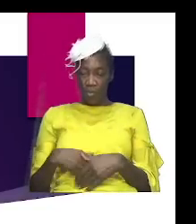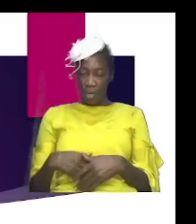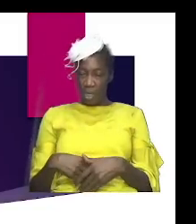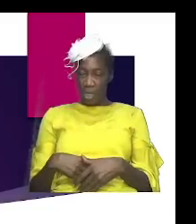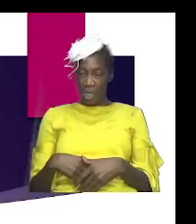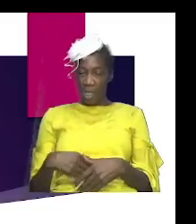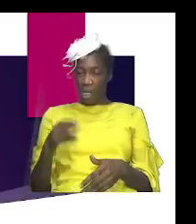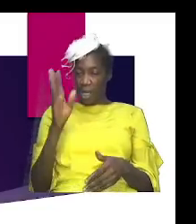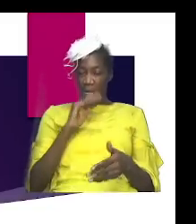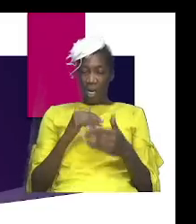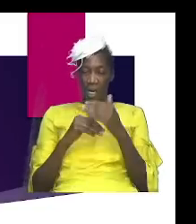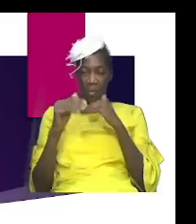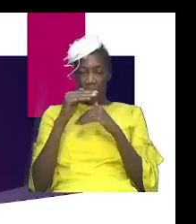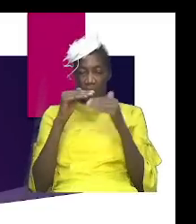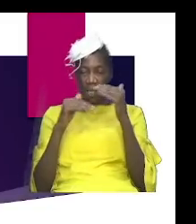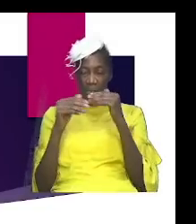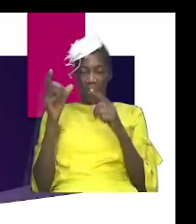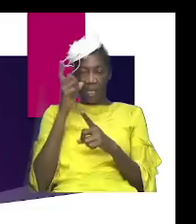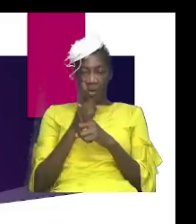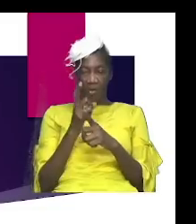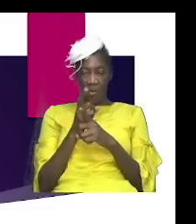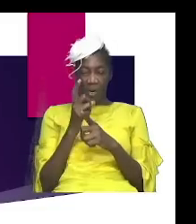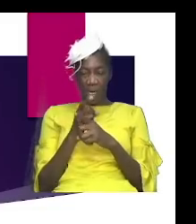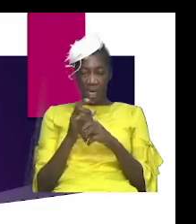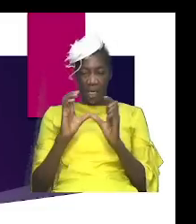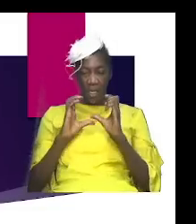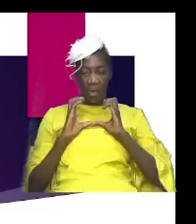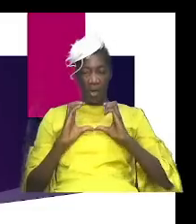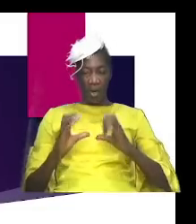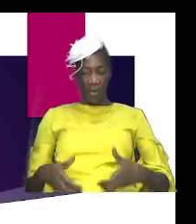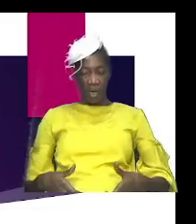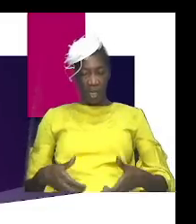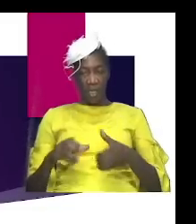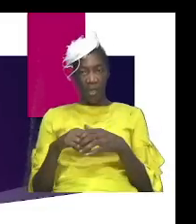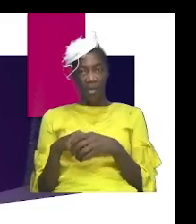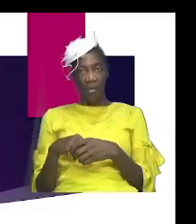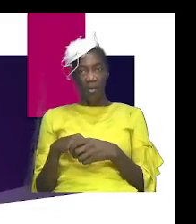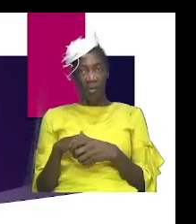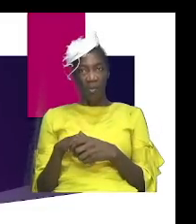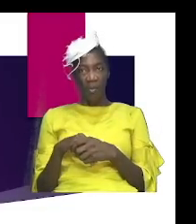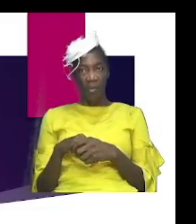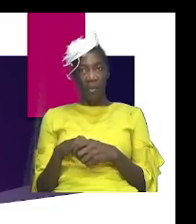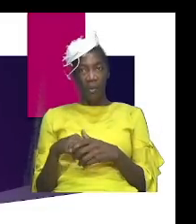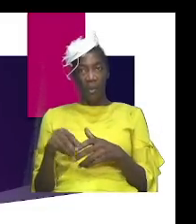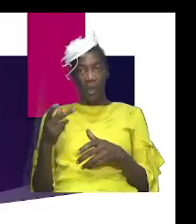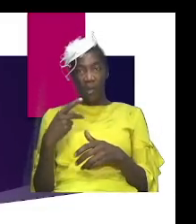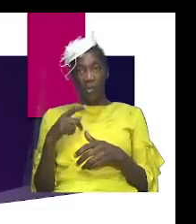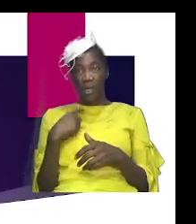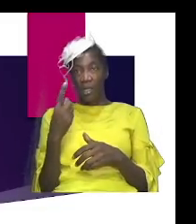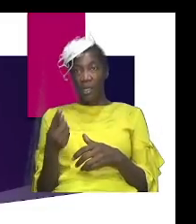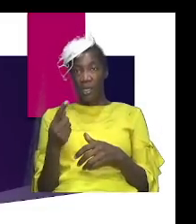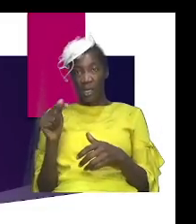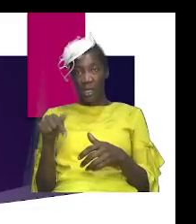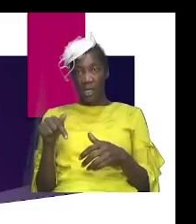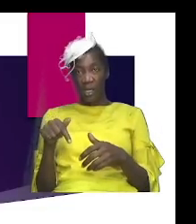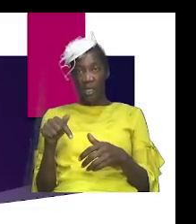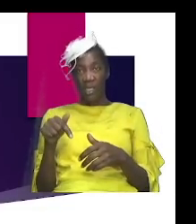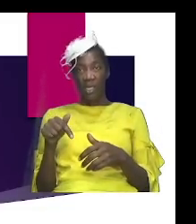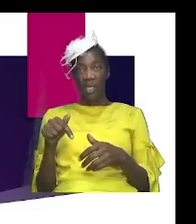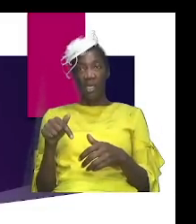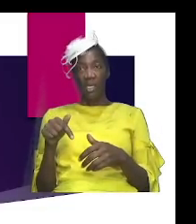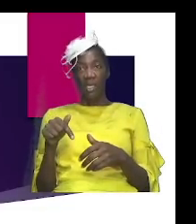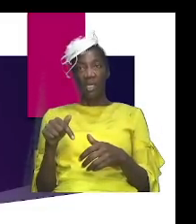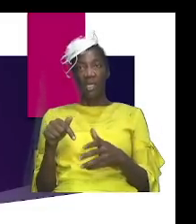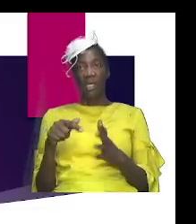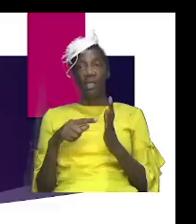building me the right character, that is what I want. Yes? And what Paul is saying in this, when he used this metaphor, is that